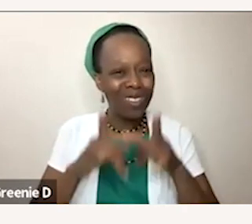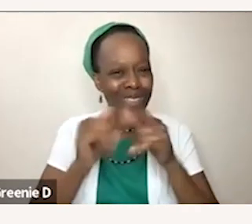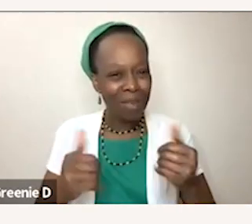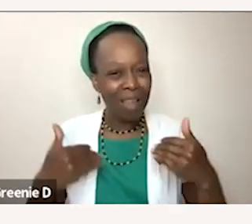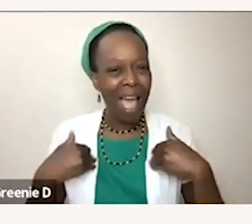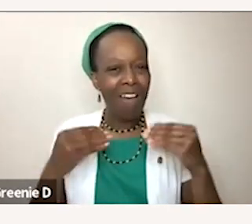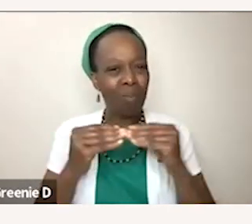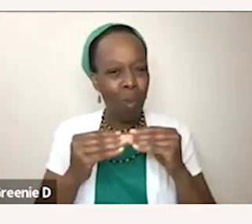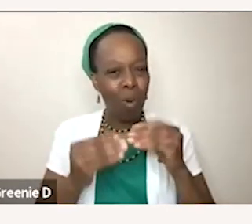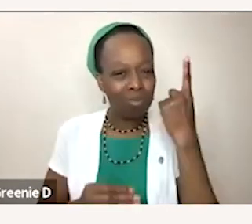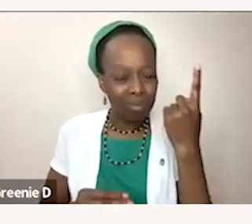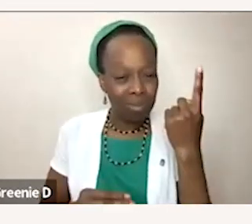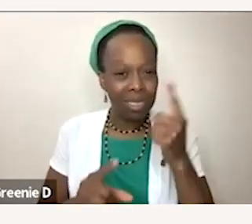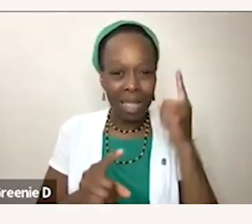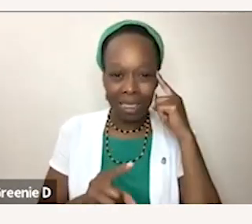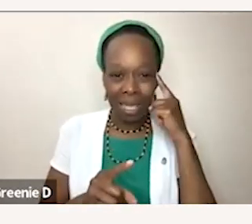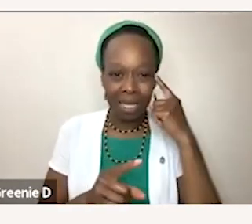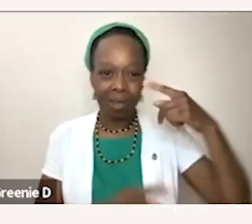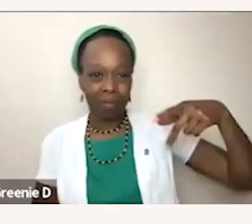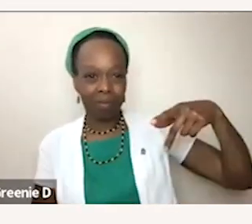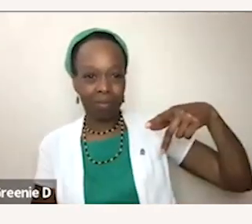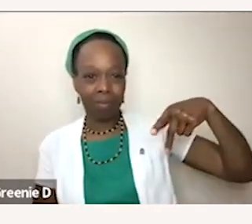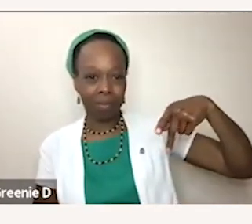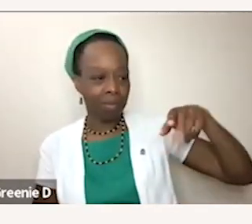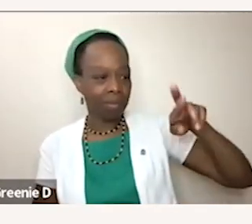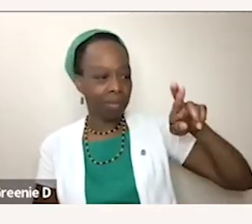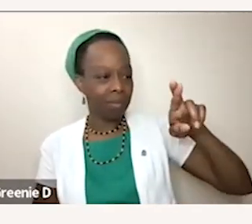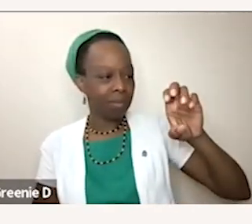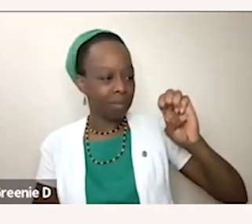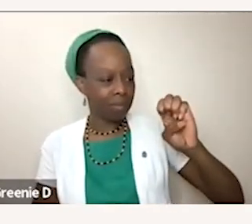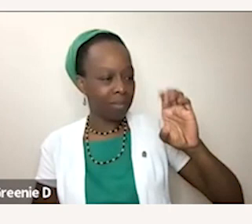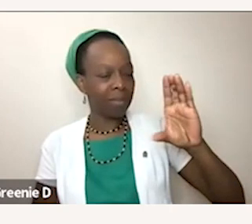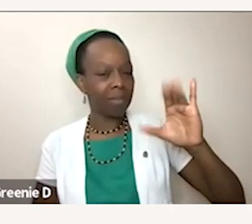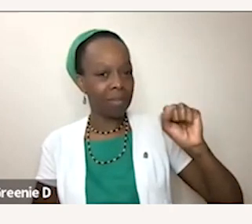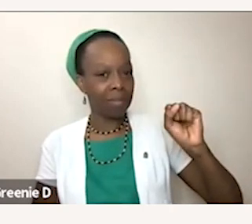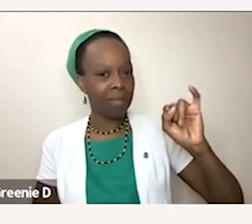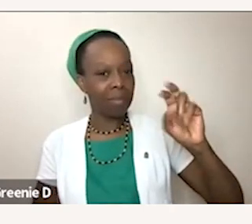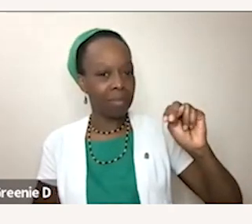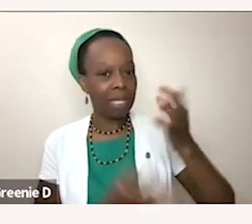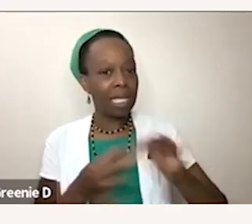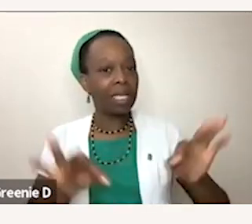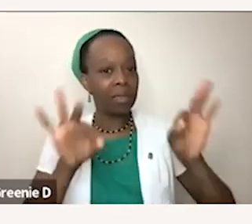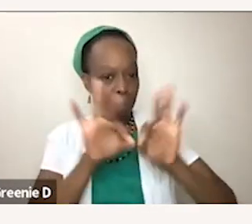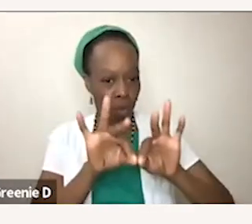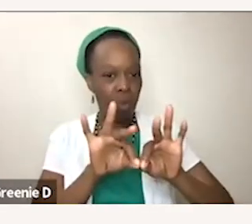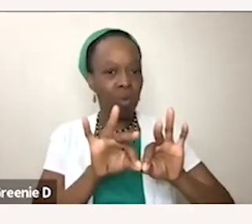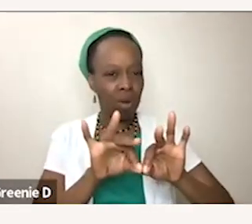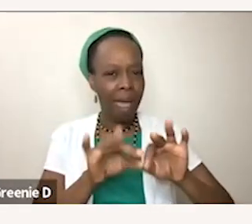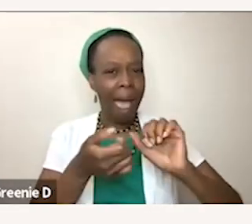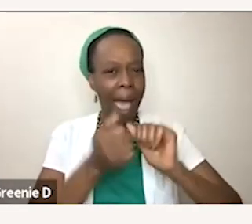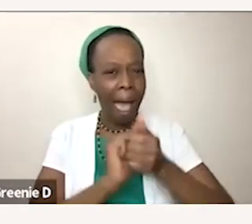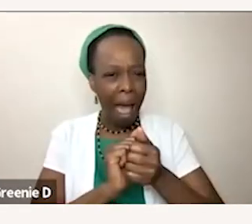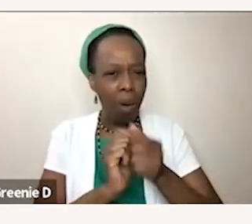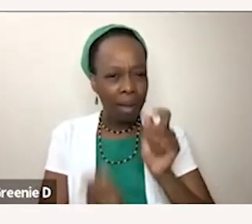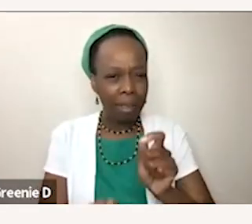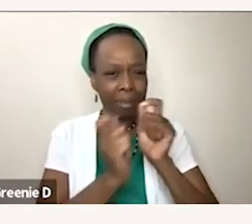such a strong word here to think about, how are you describing something? By actually using those sort of broader terms, you're not